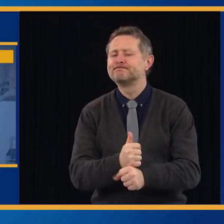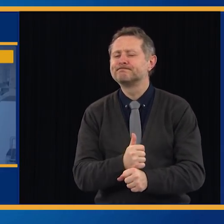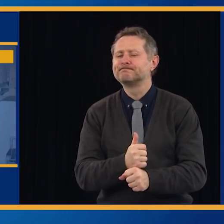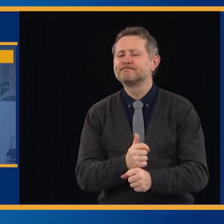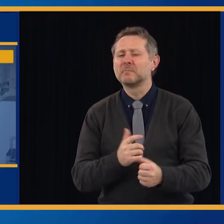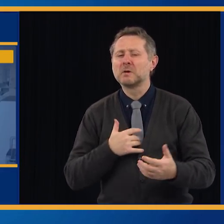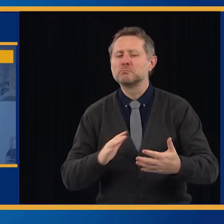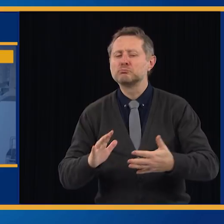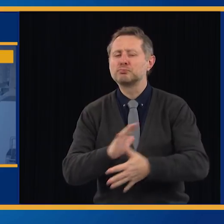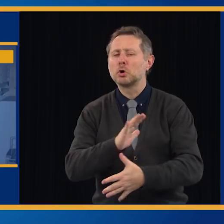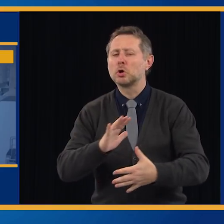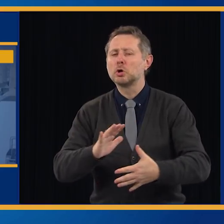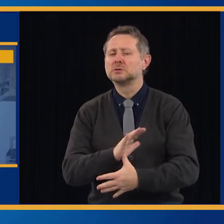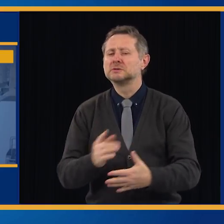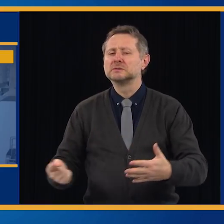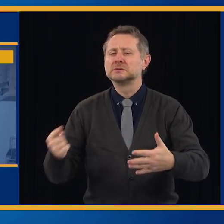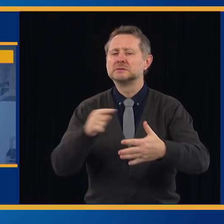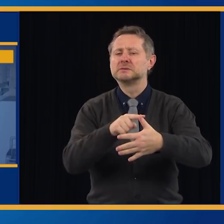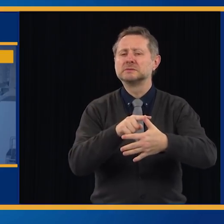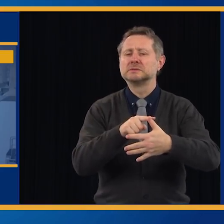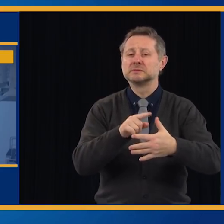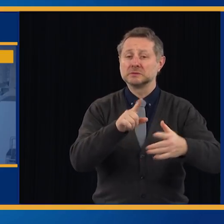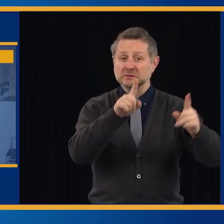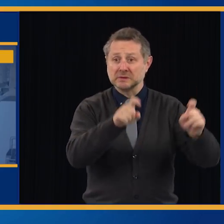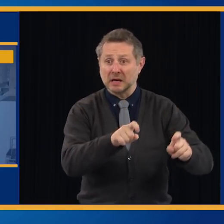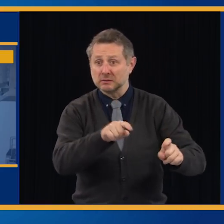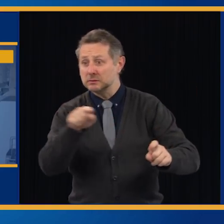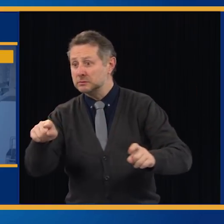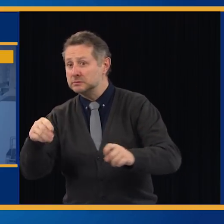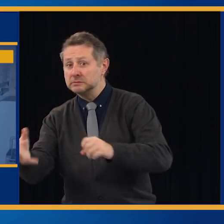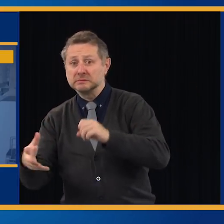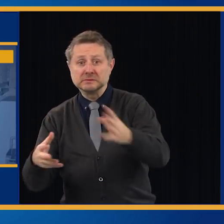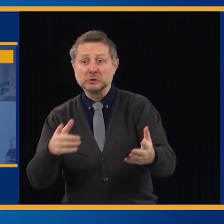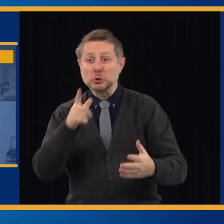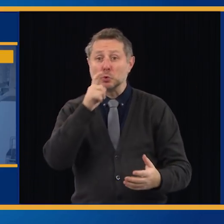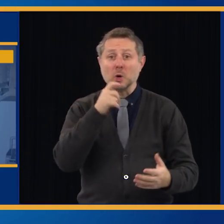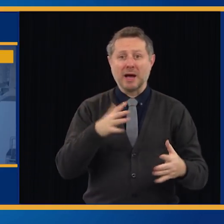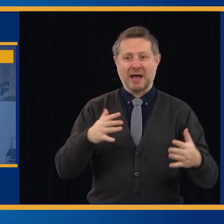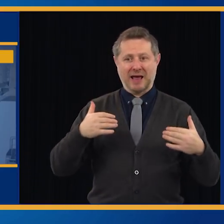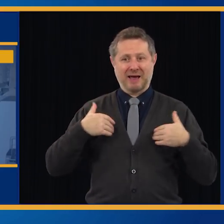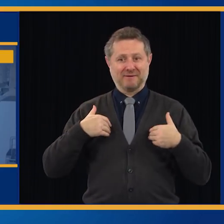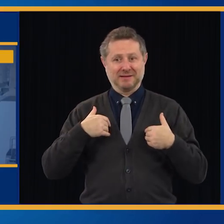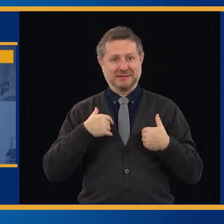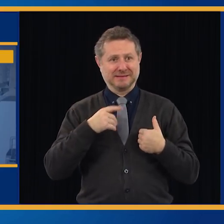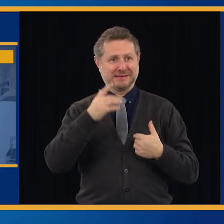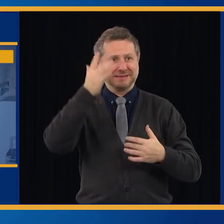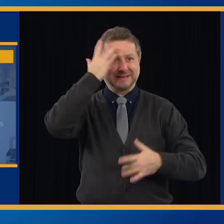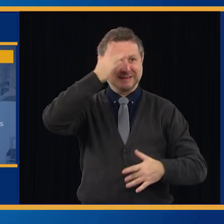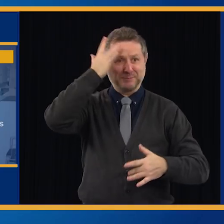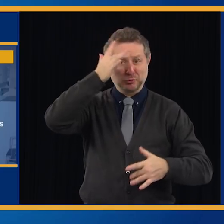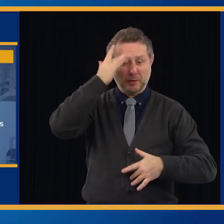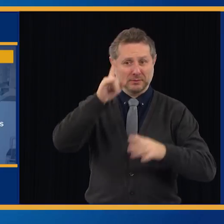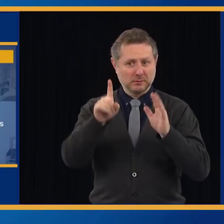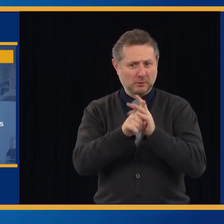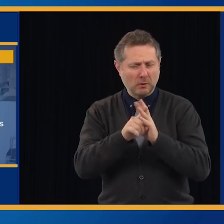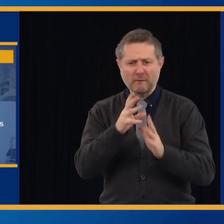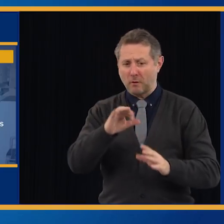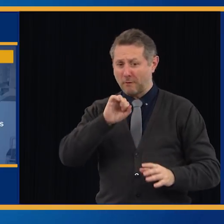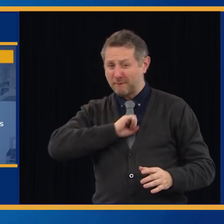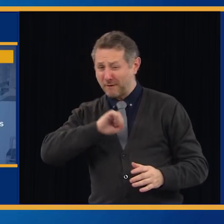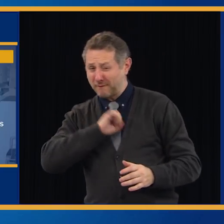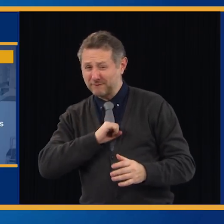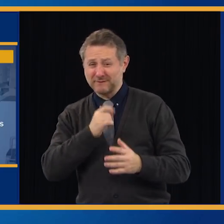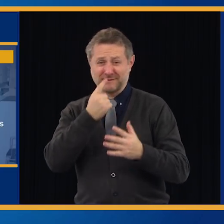people who get tested. Symptomatic people, individuals who came in contact with a symptomatic